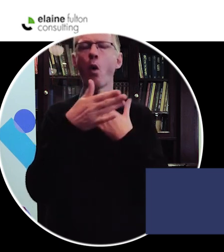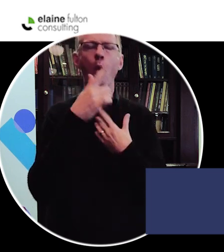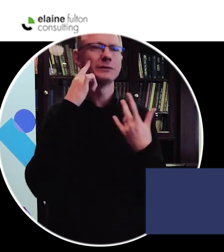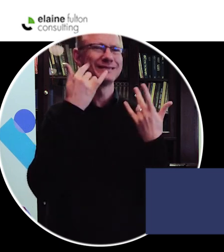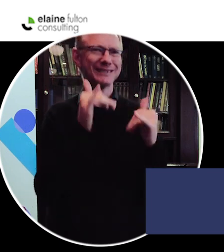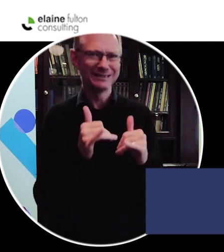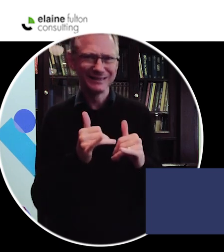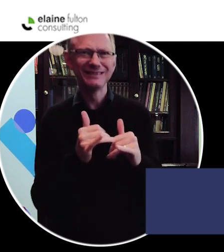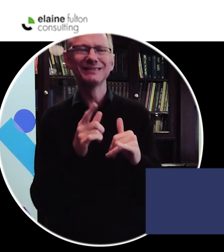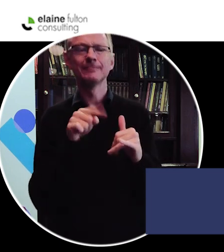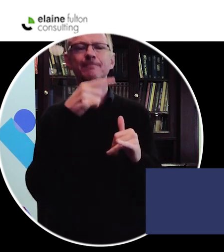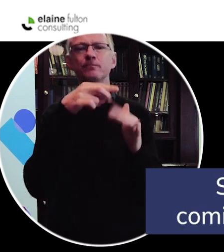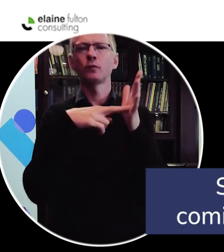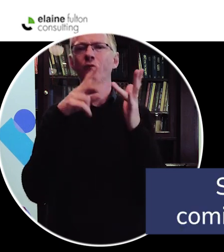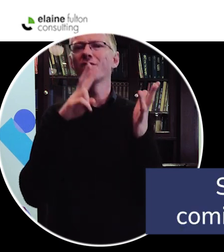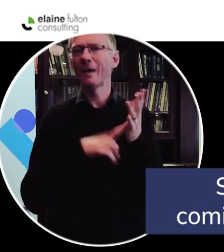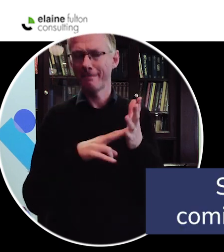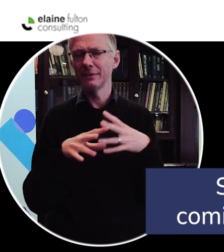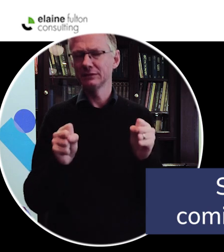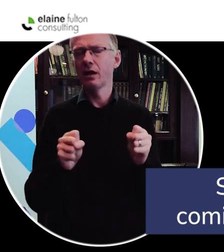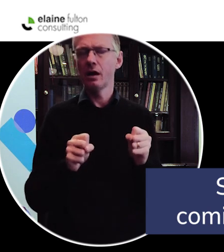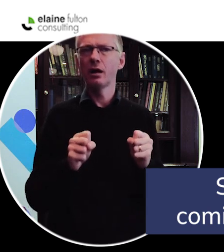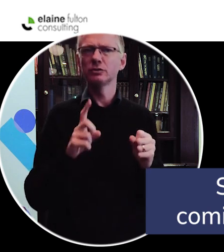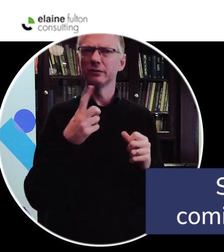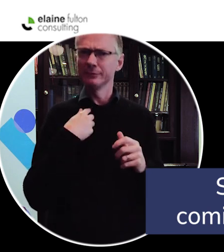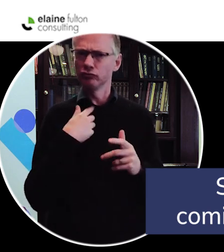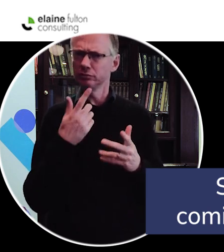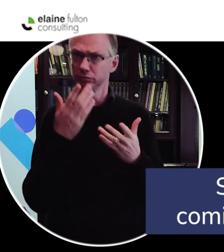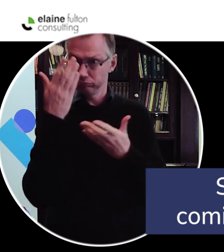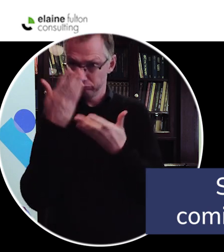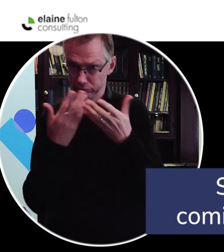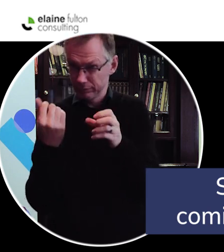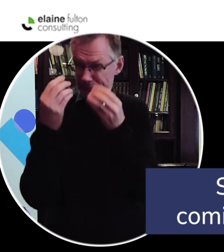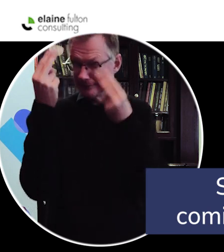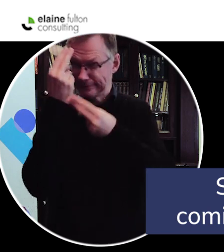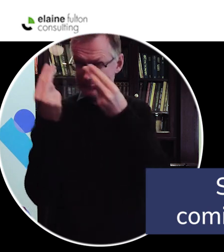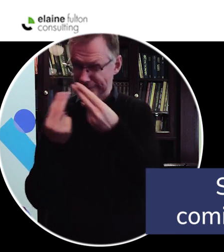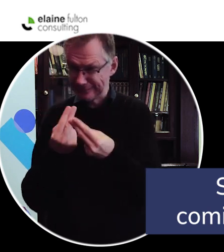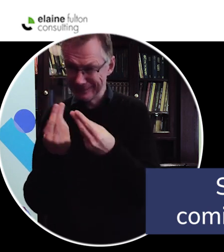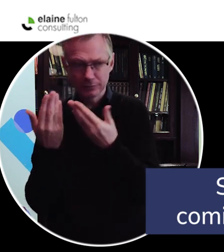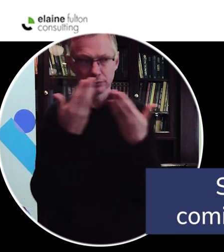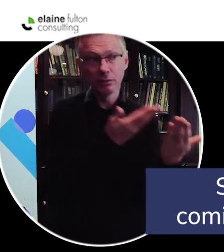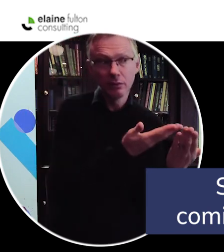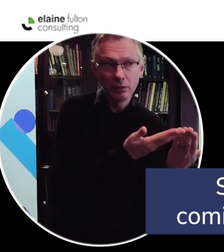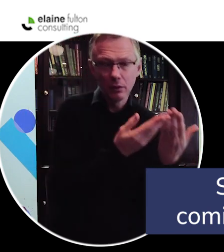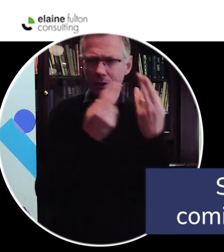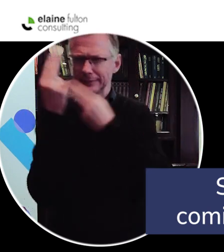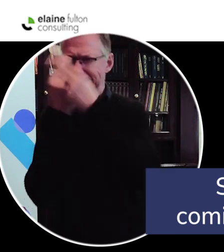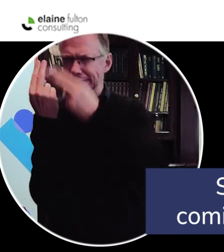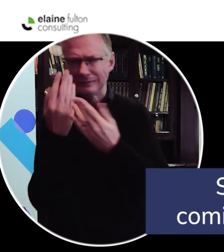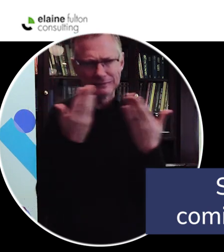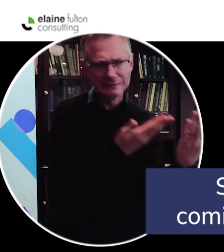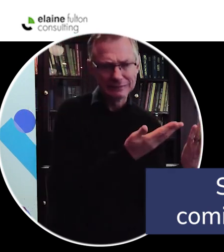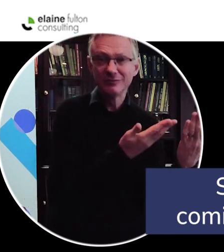by the start of November. So really checking it against the local offer and coming back with